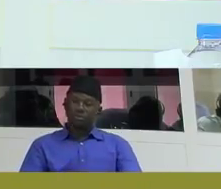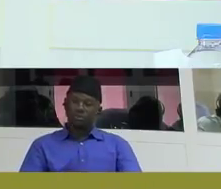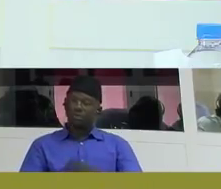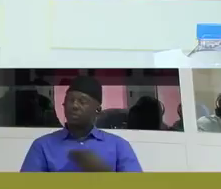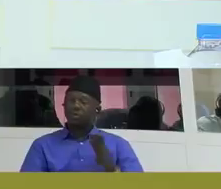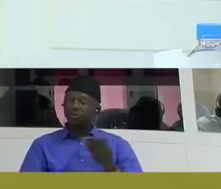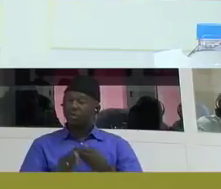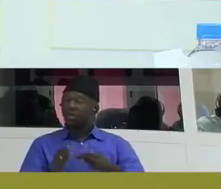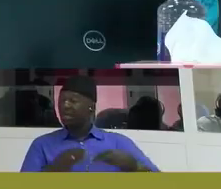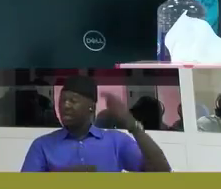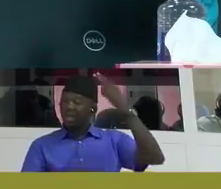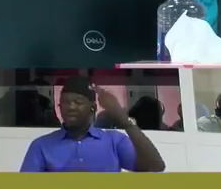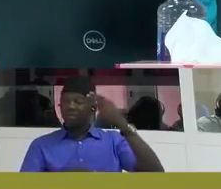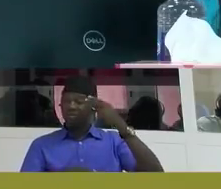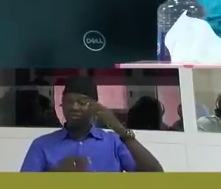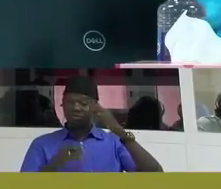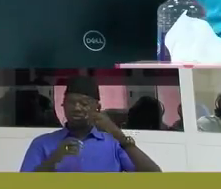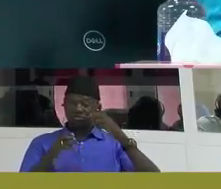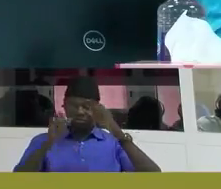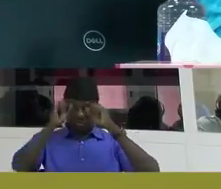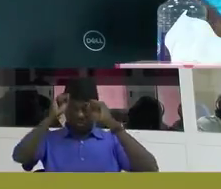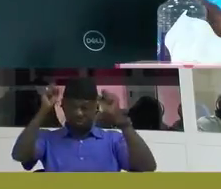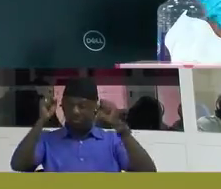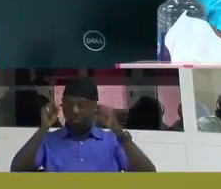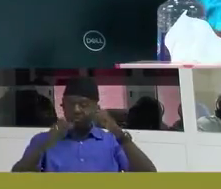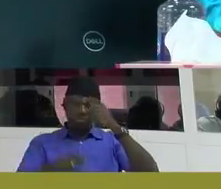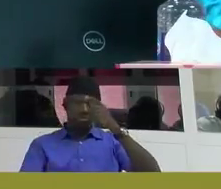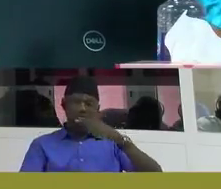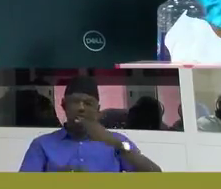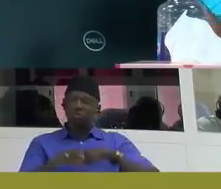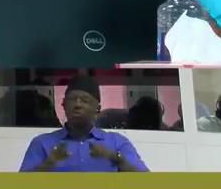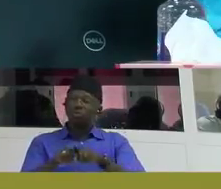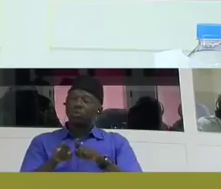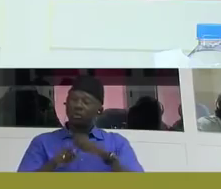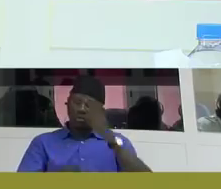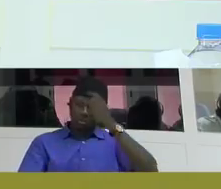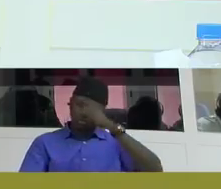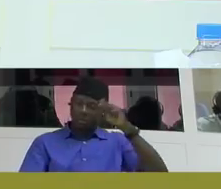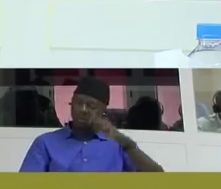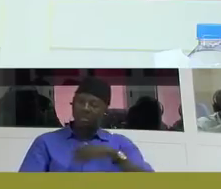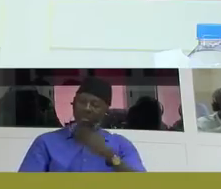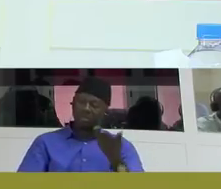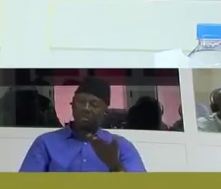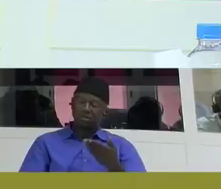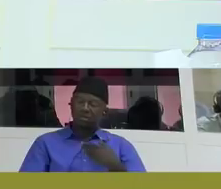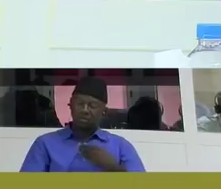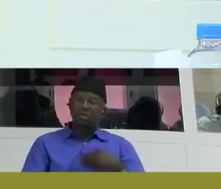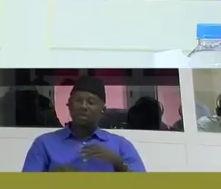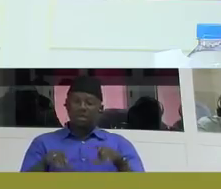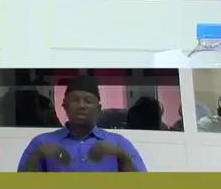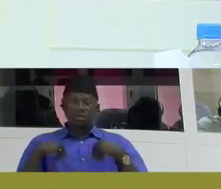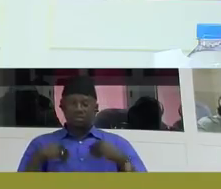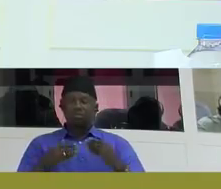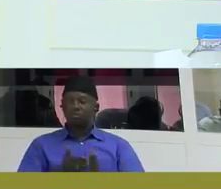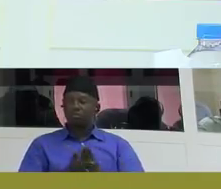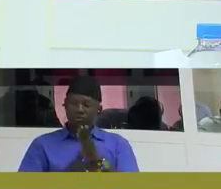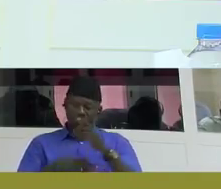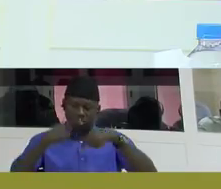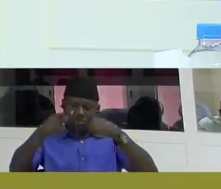high authorities with the police. And then eventually, they were allowed to continue.